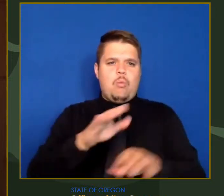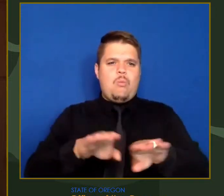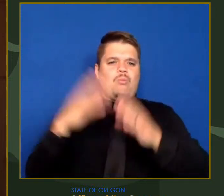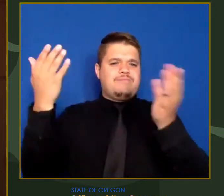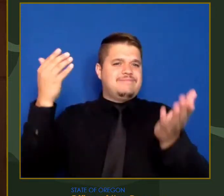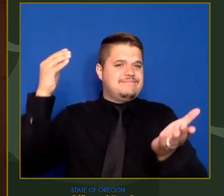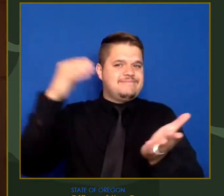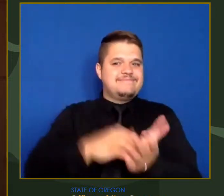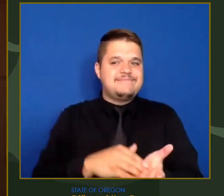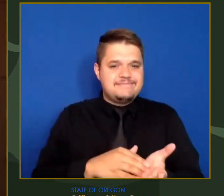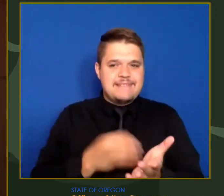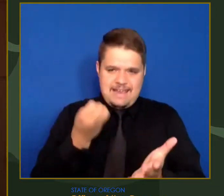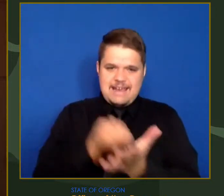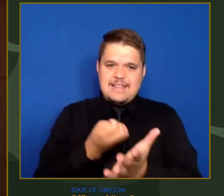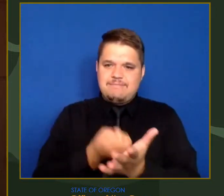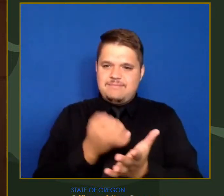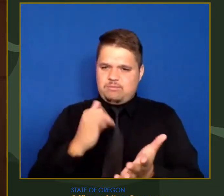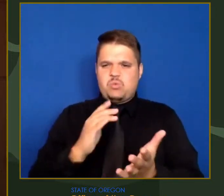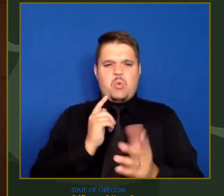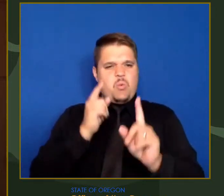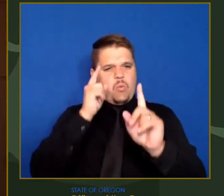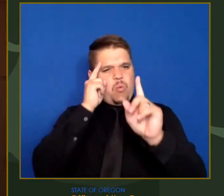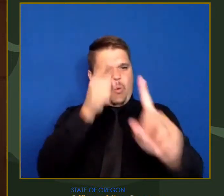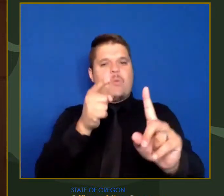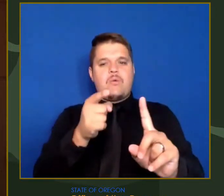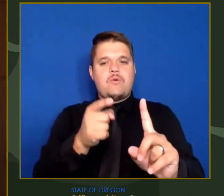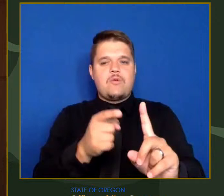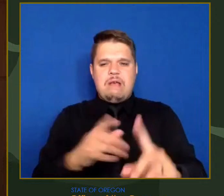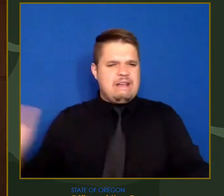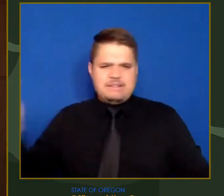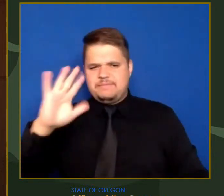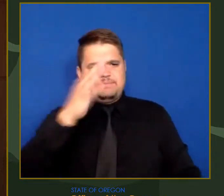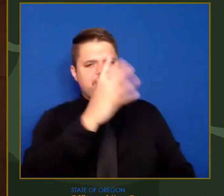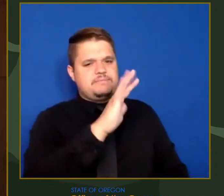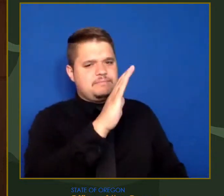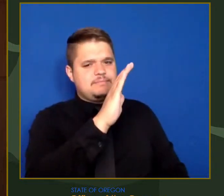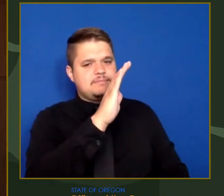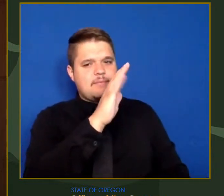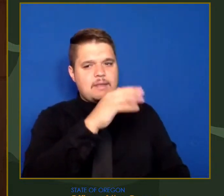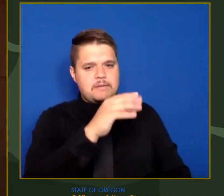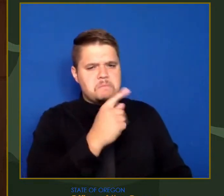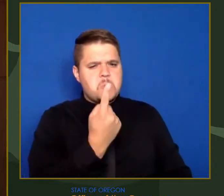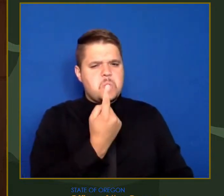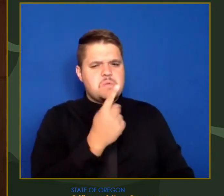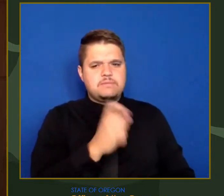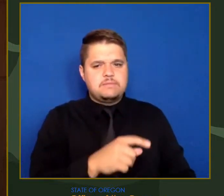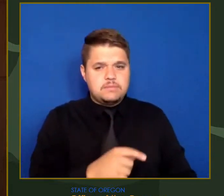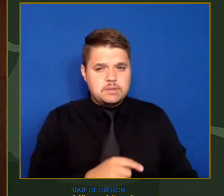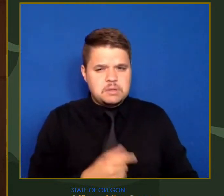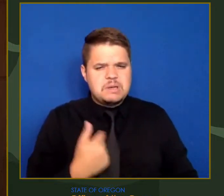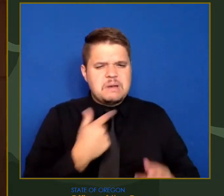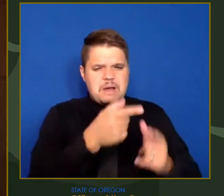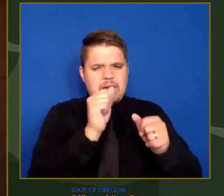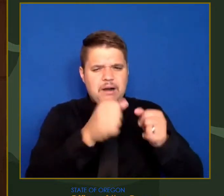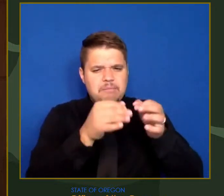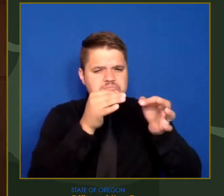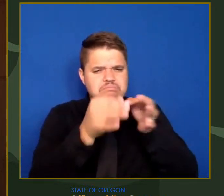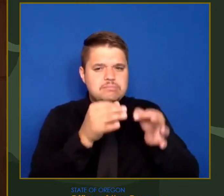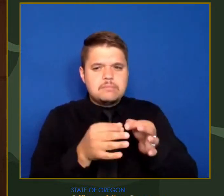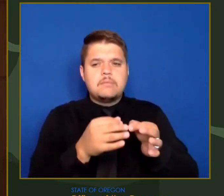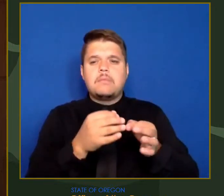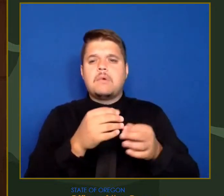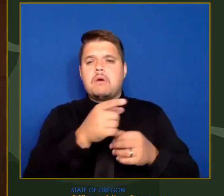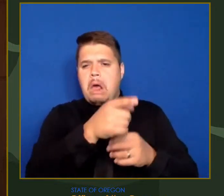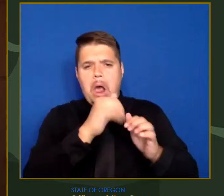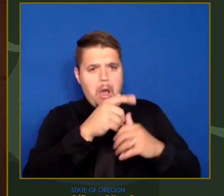focused. One follow-up for you. During the pandemic, of course, so many of us were asked about whether we were sick, whether we'd been exposed